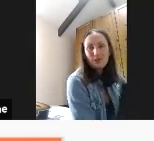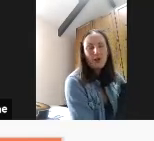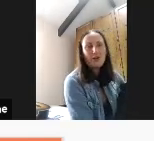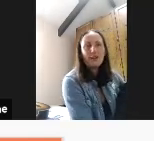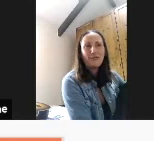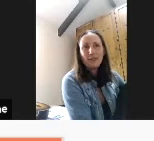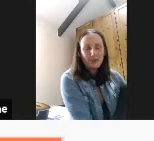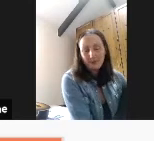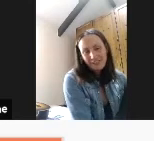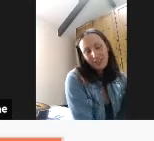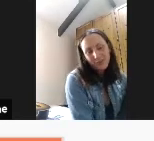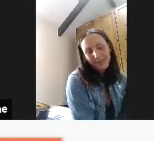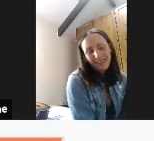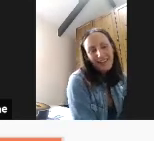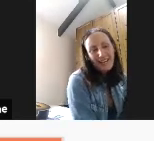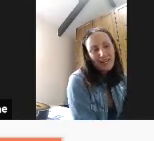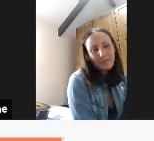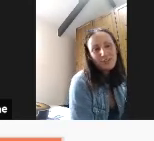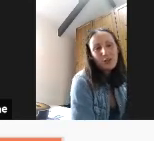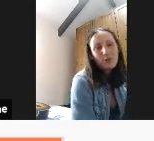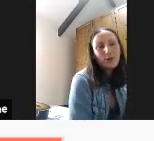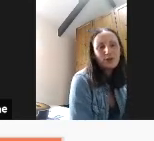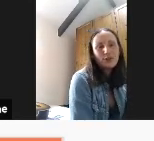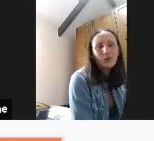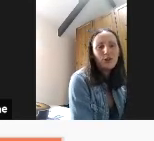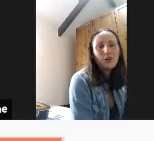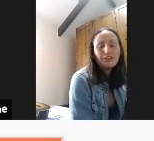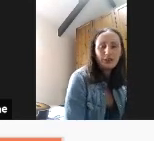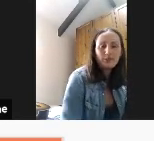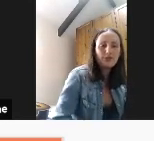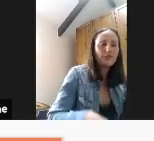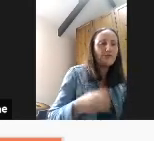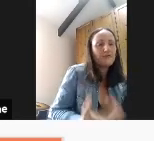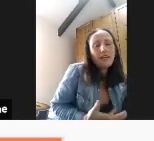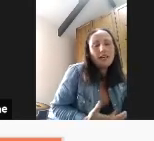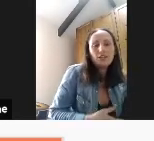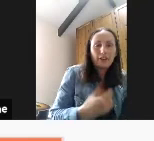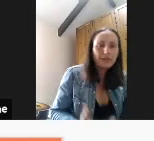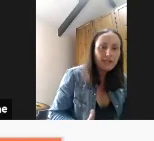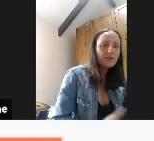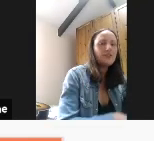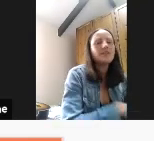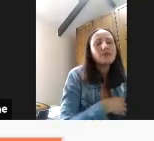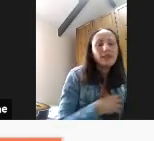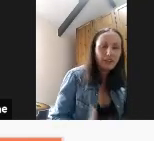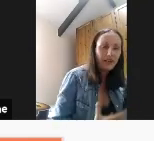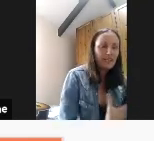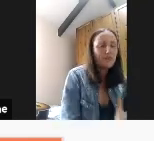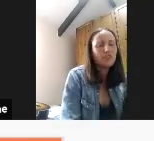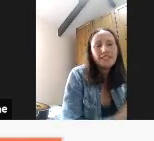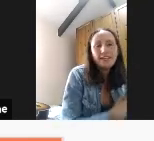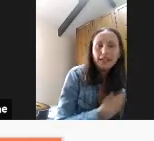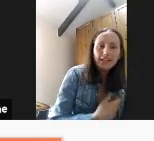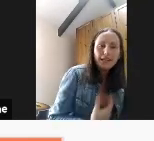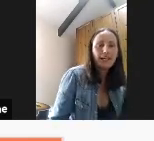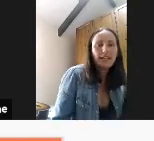just so unfathomably cheap. So we also do a lot in terms of sharing resources. We have a learning